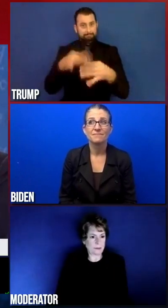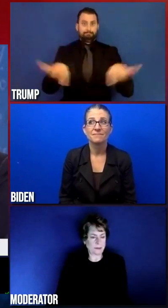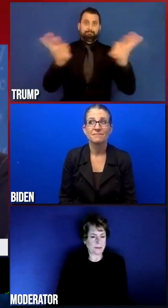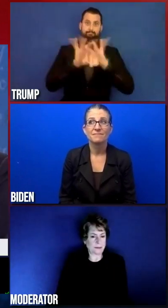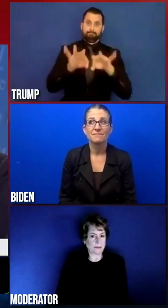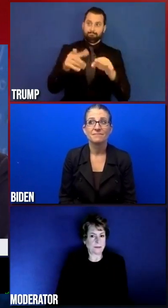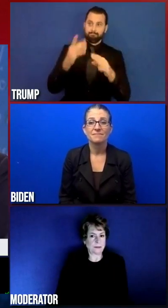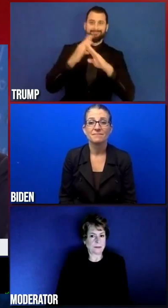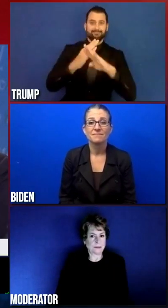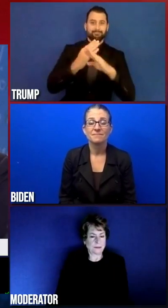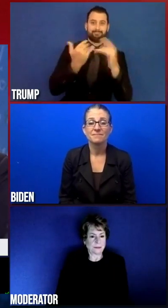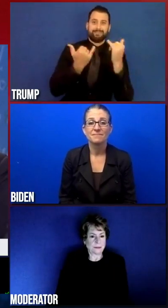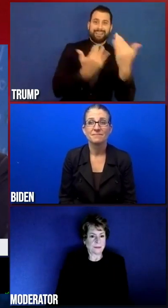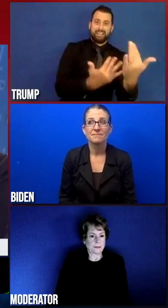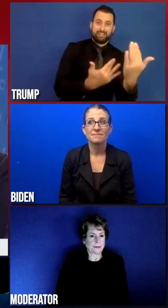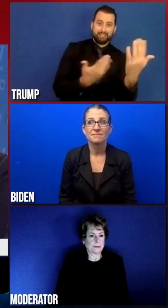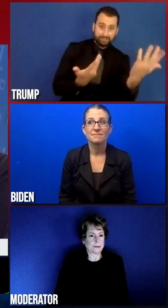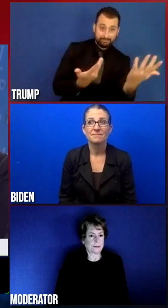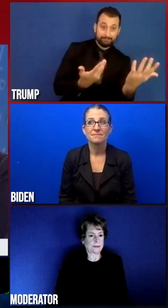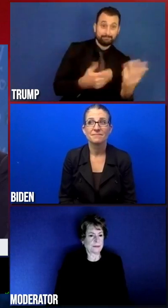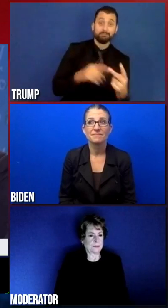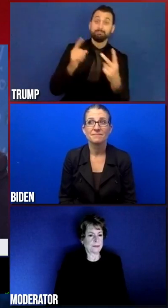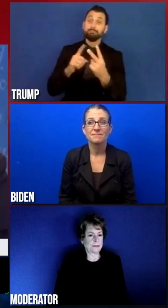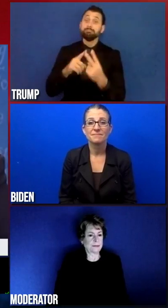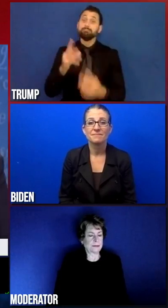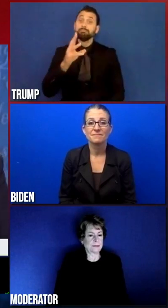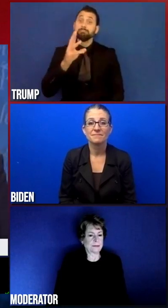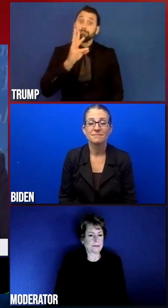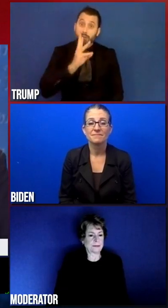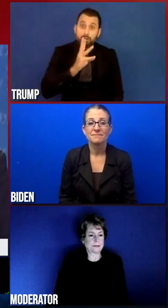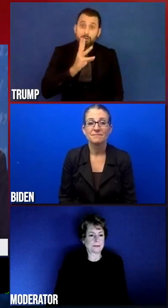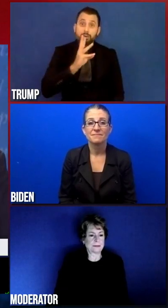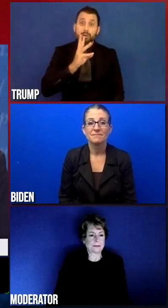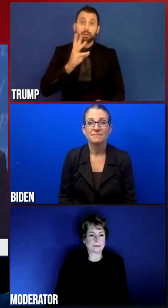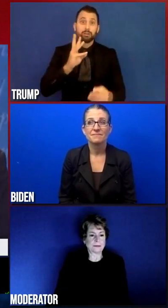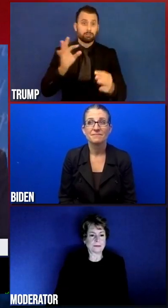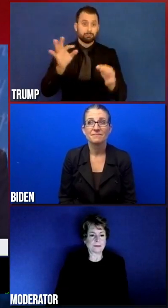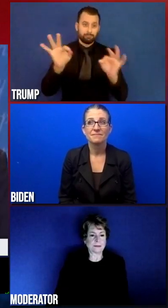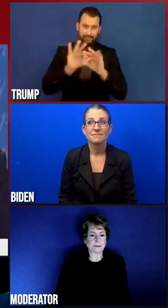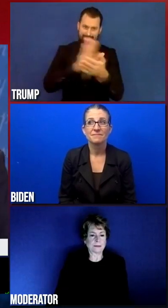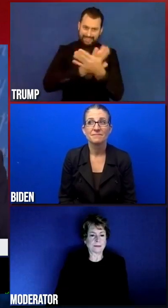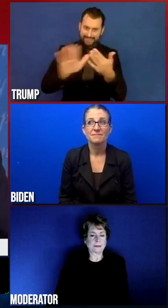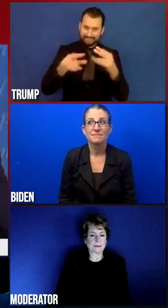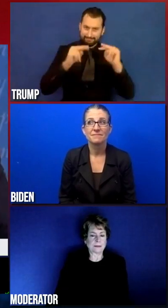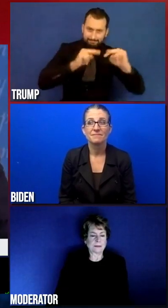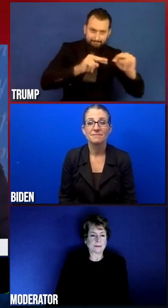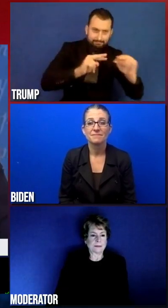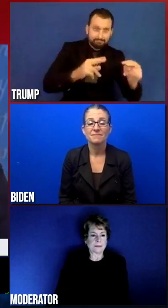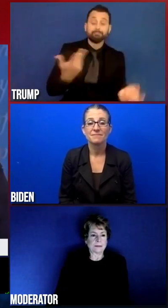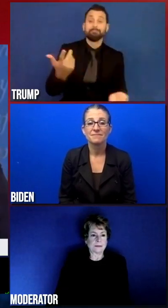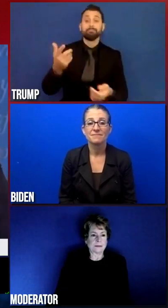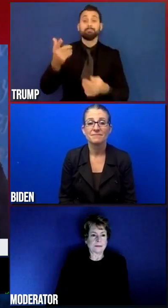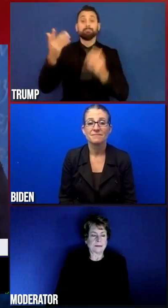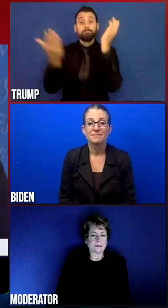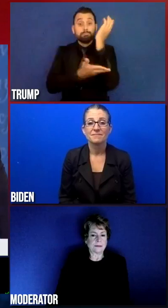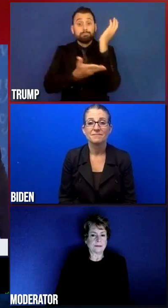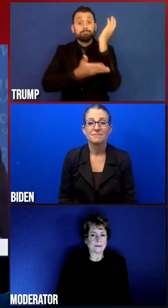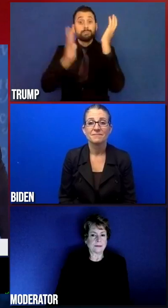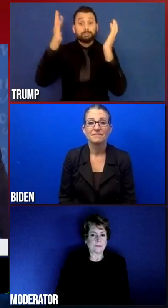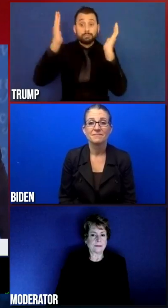else we can that's good. You know, we're planting 1 billion trees, the Billion Tree Project, and it's very Do you exciting believe for a lot of people. that